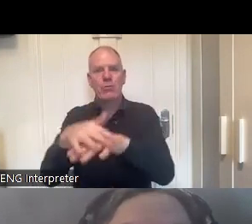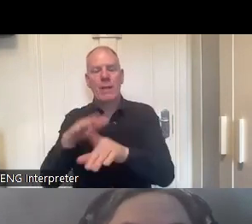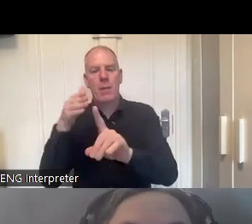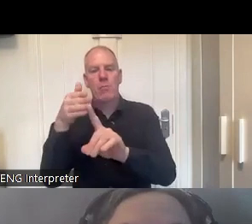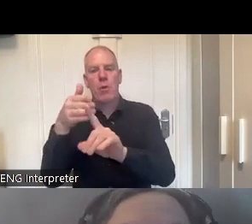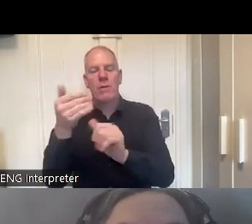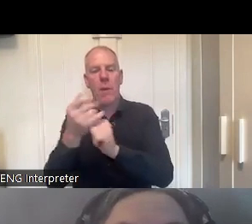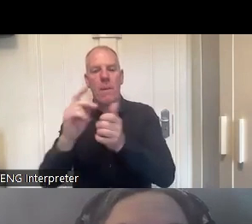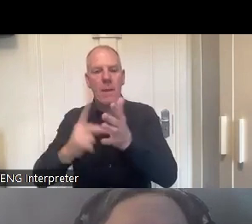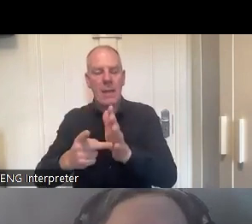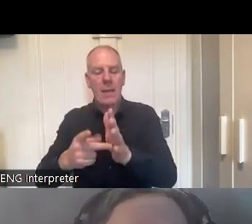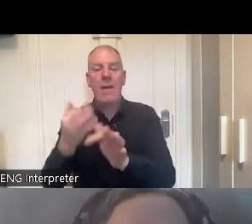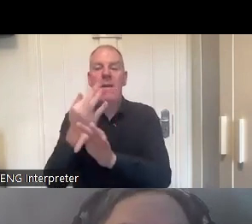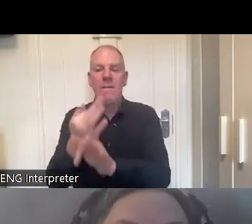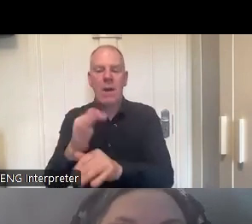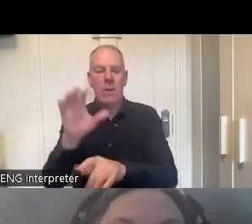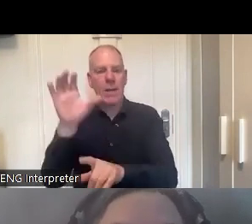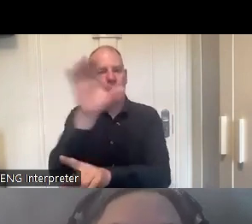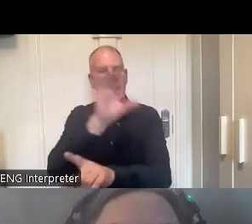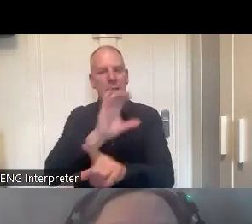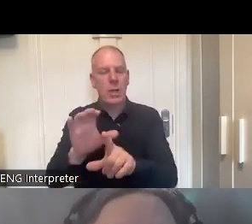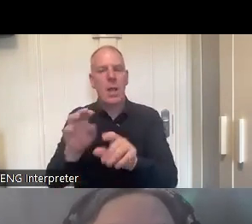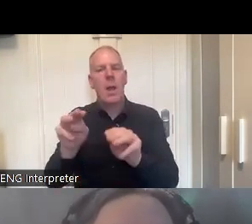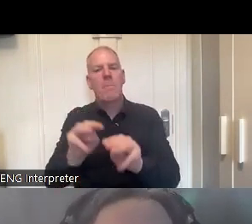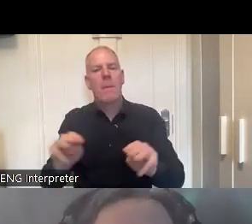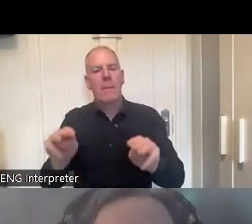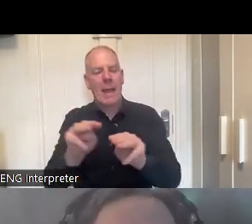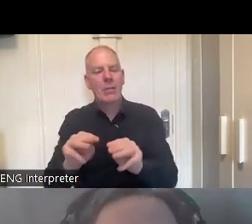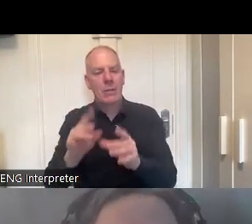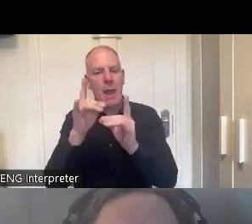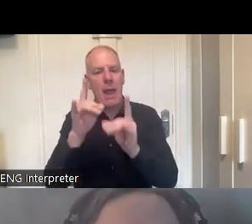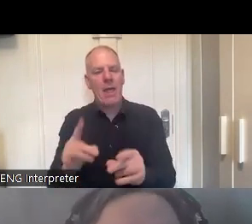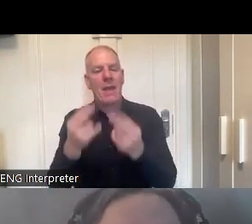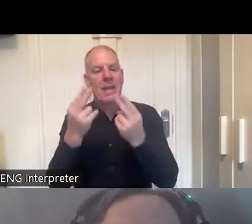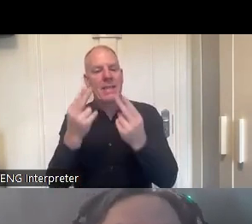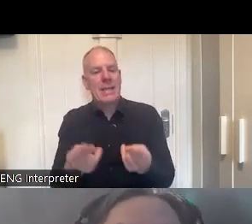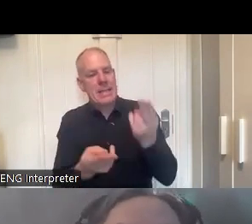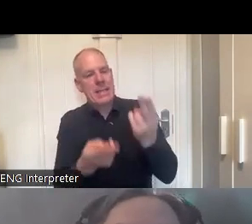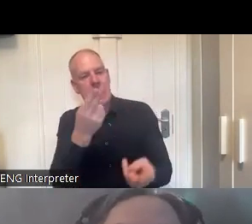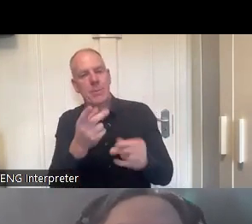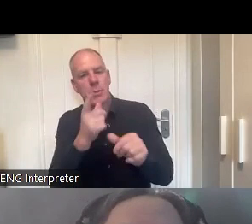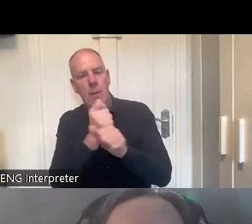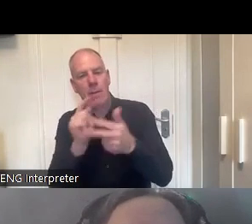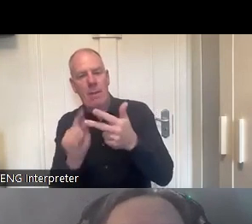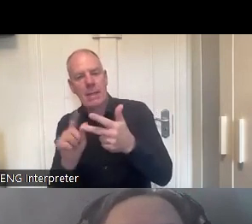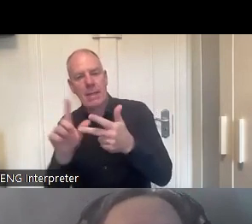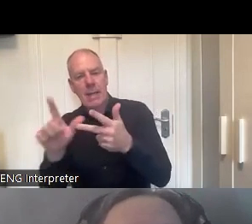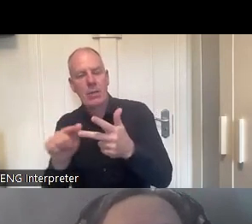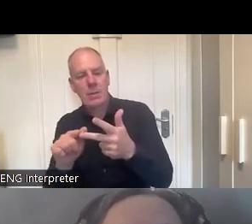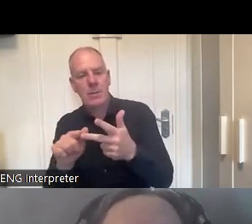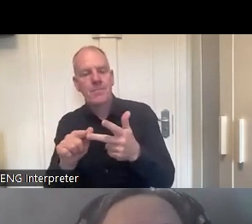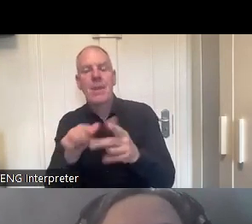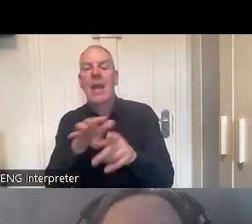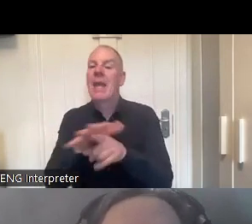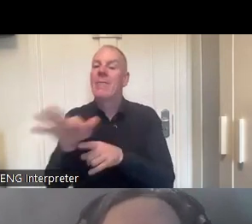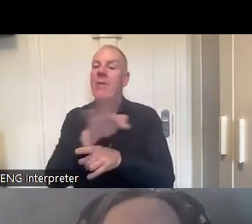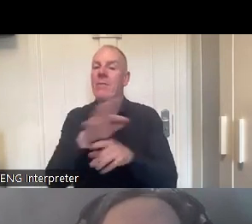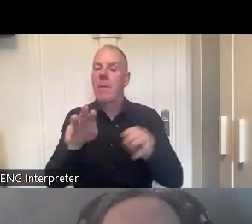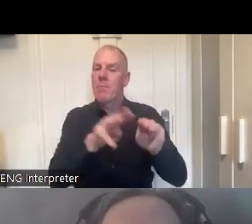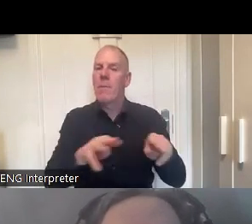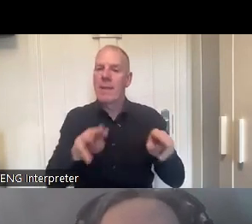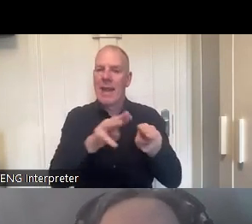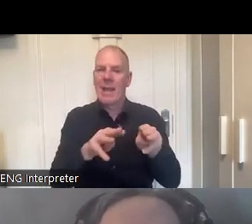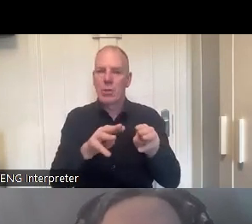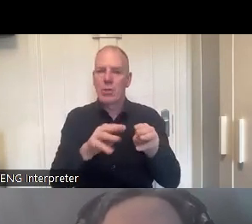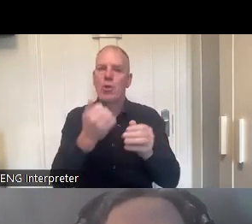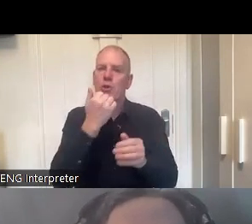with the results of regional population health needs assessment. And I'm going to say some more about those, and informed by population-based resource